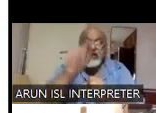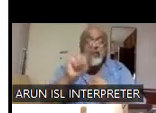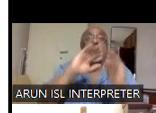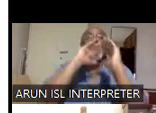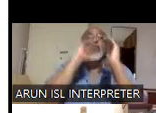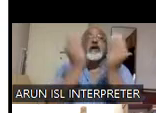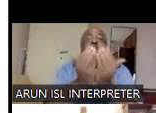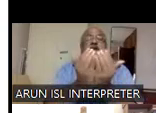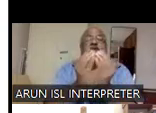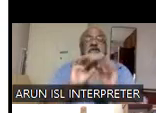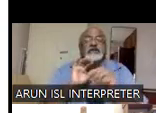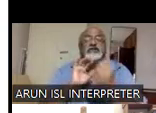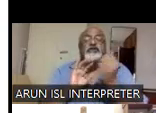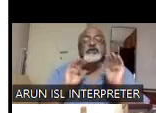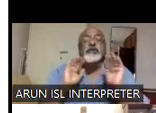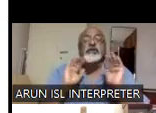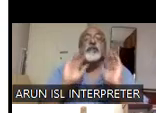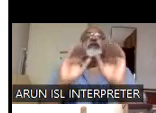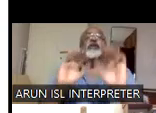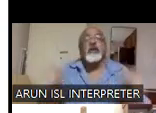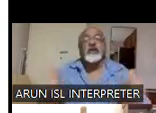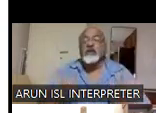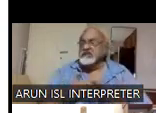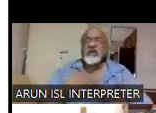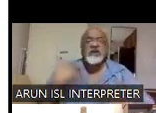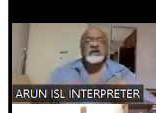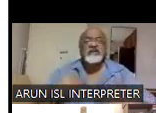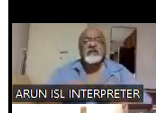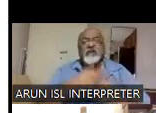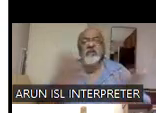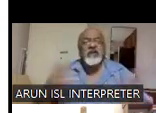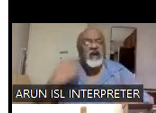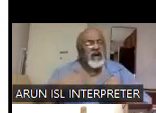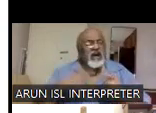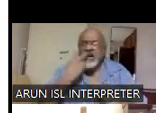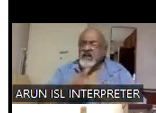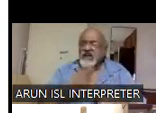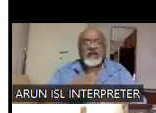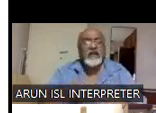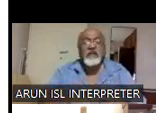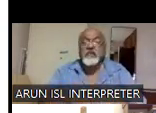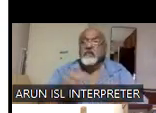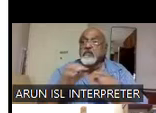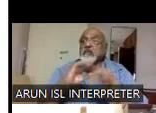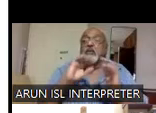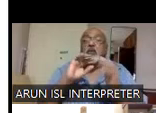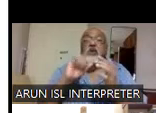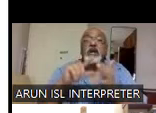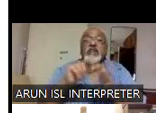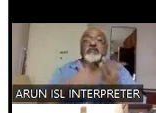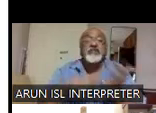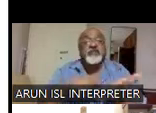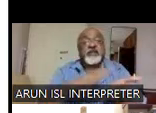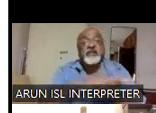sustained. We're all going through a very difficult time. Our planet is endangered, and all of us have to